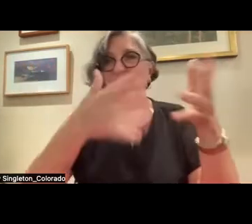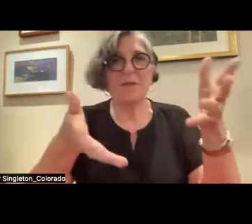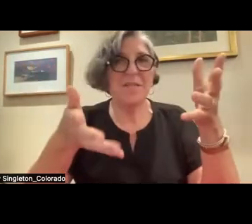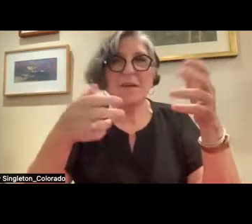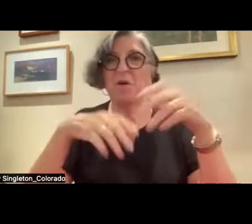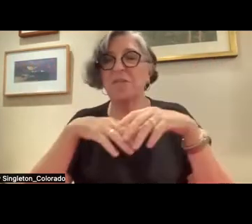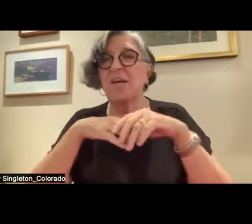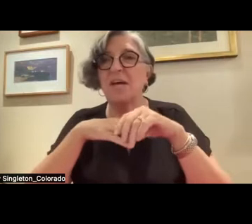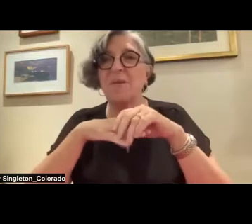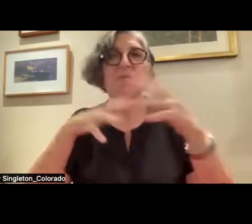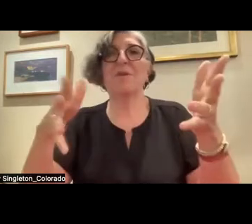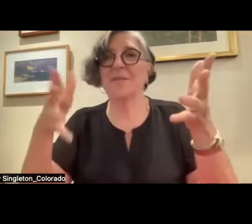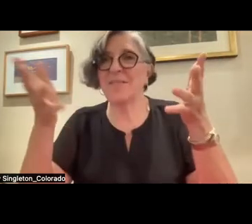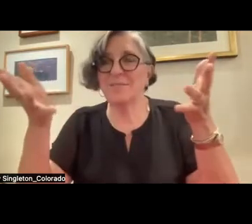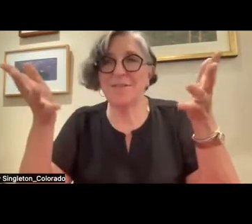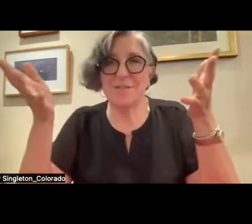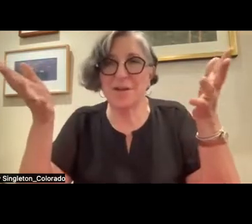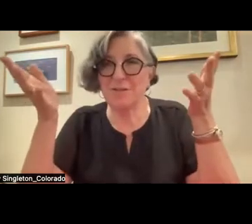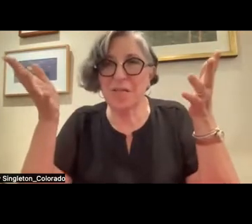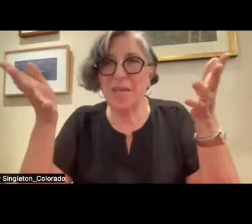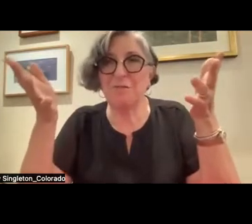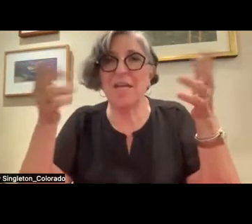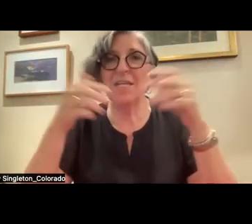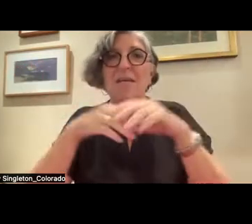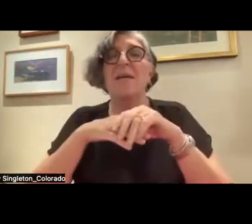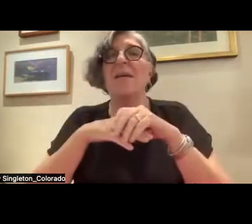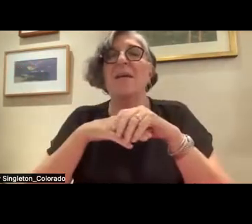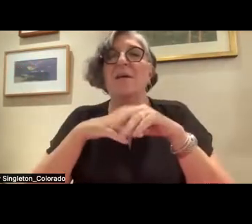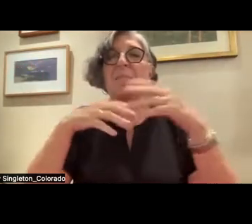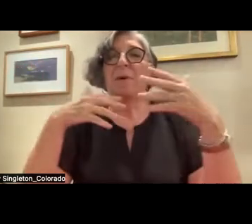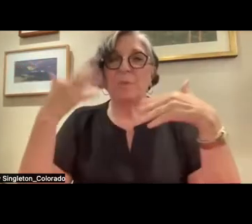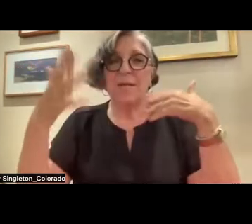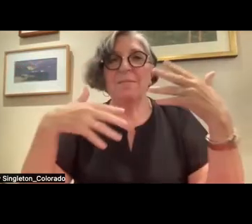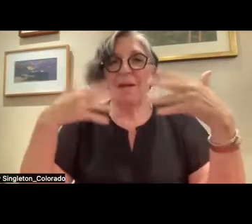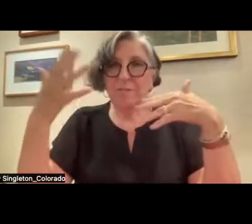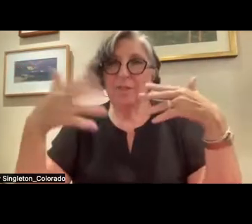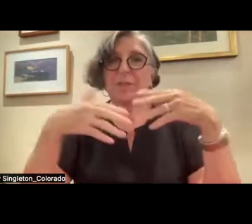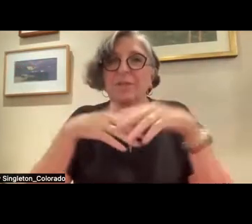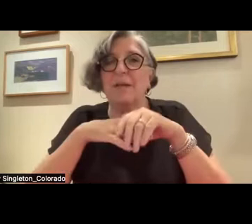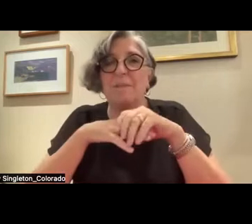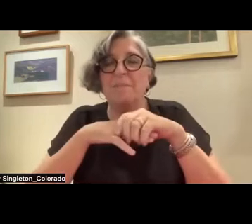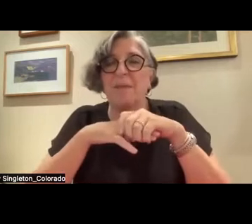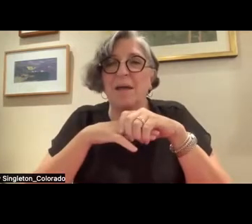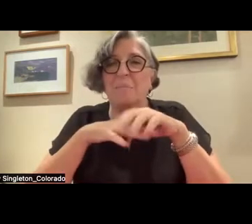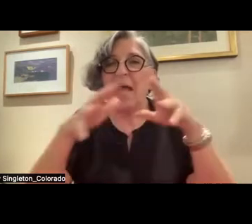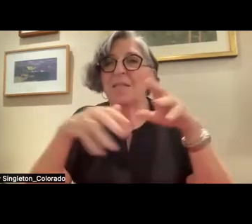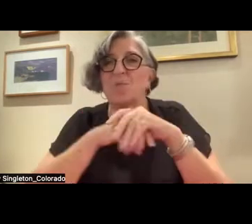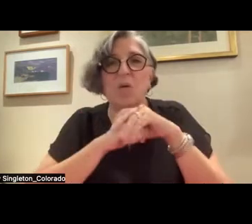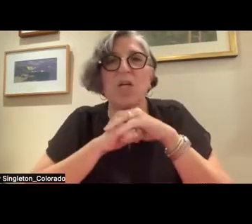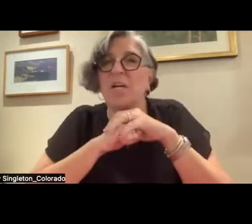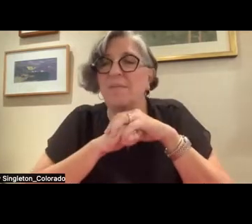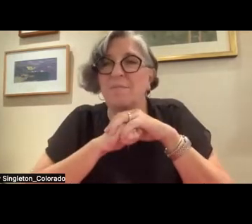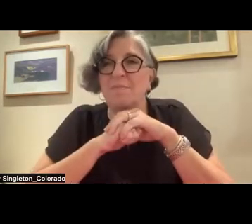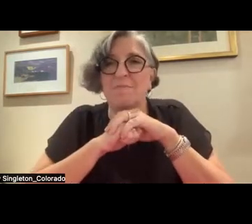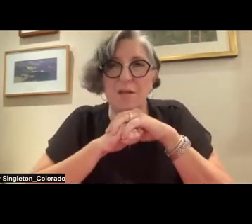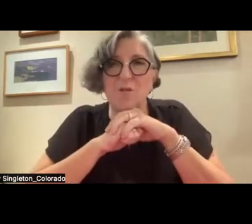They spell to them all the time, even though these infants and toddlers can't read. But what we have learned, Padden's